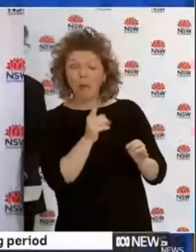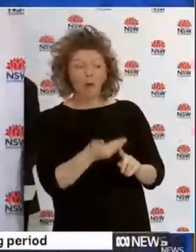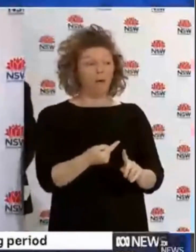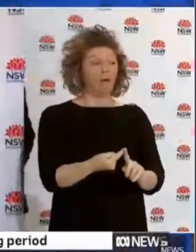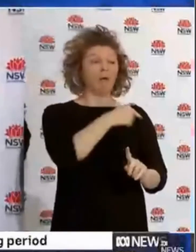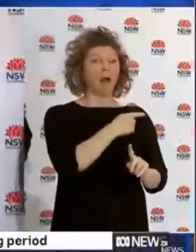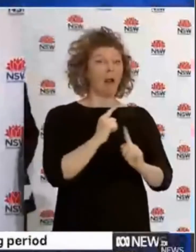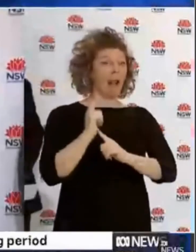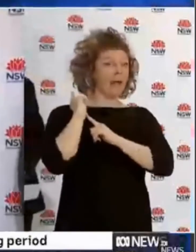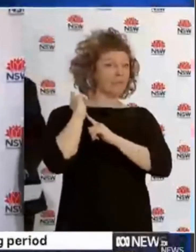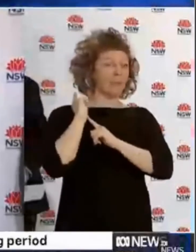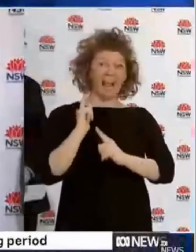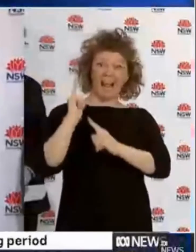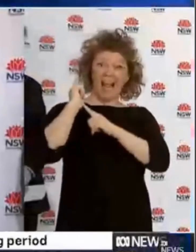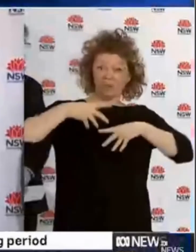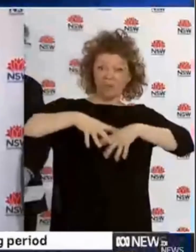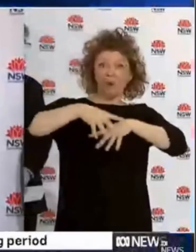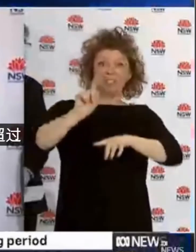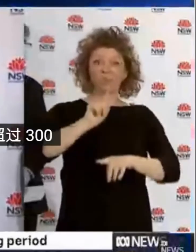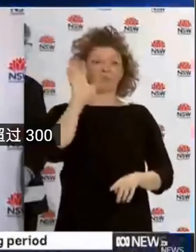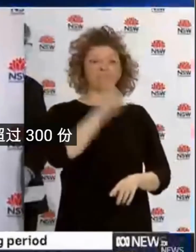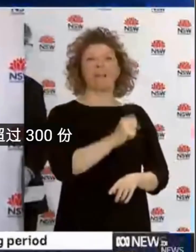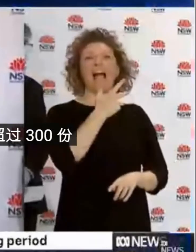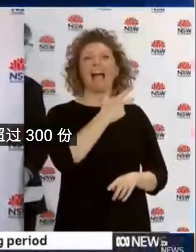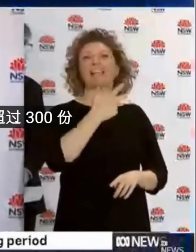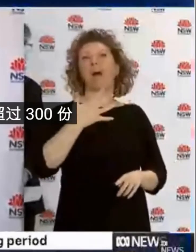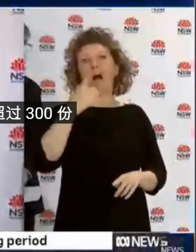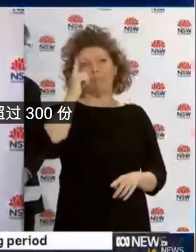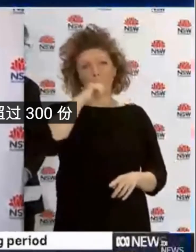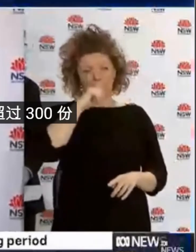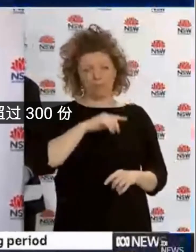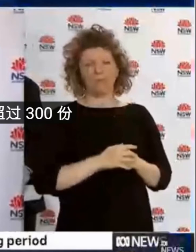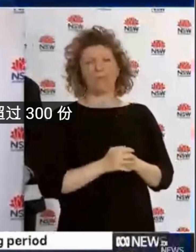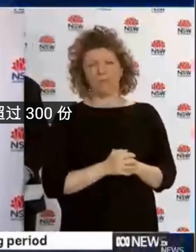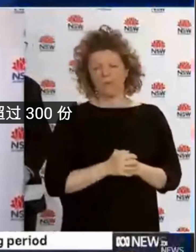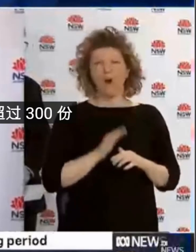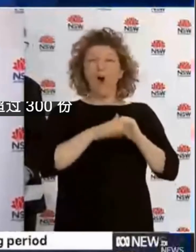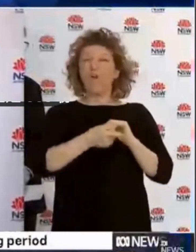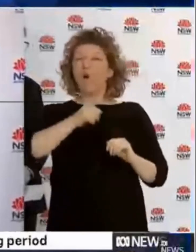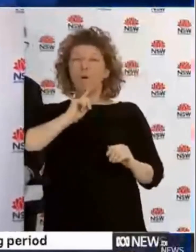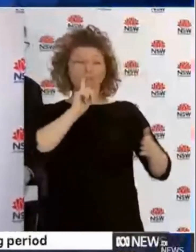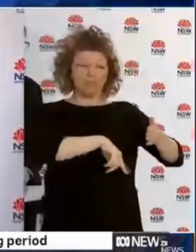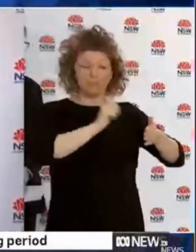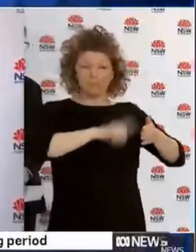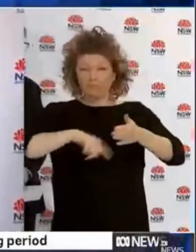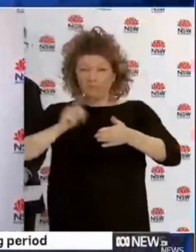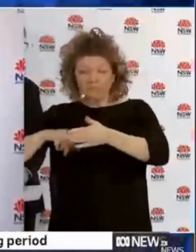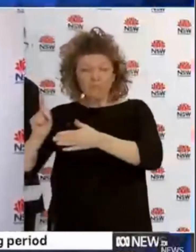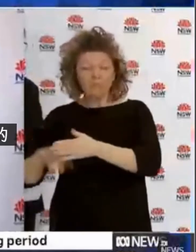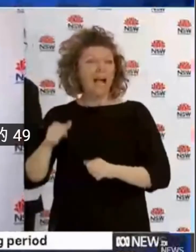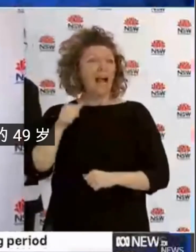protest. 85 people have been charged to this date. Over 300 infringement notices have been issued. And just last night,